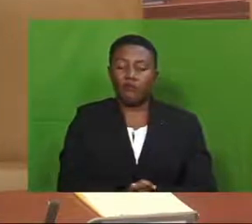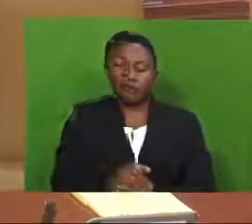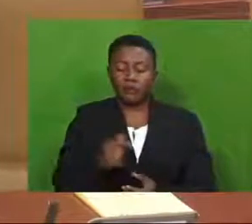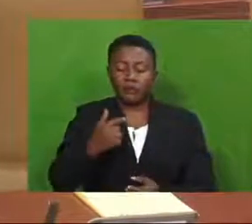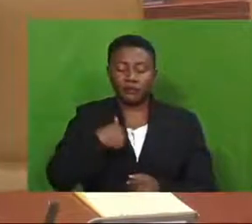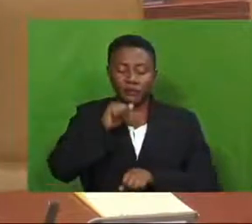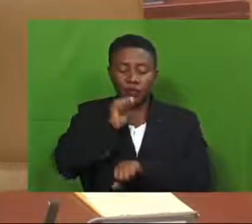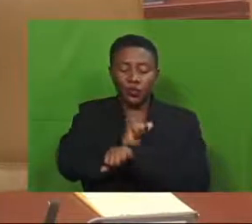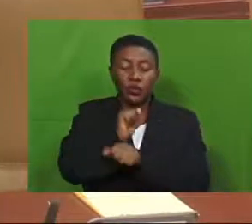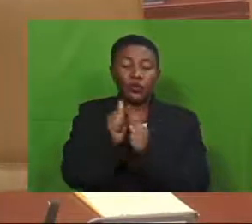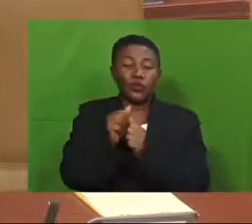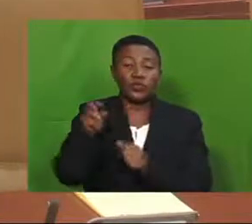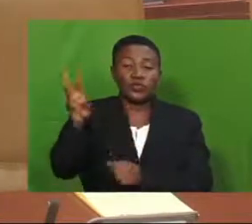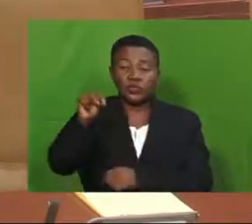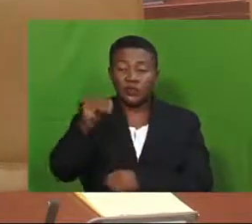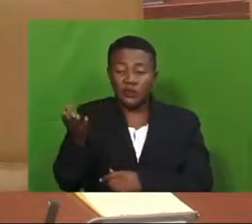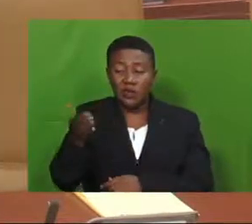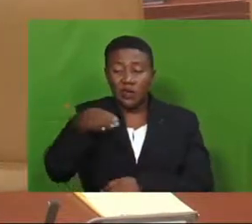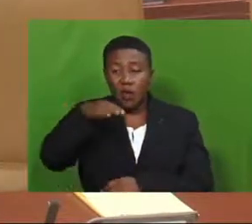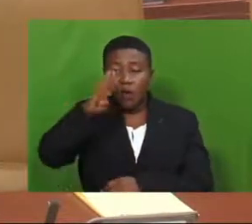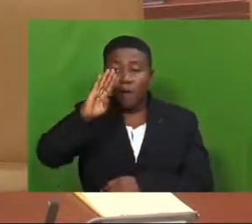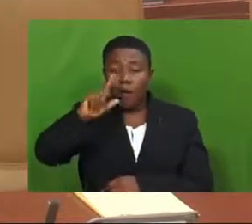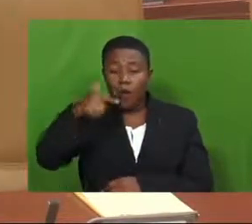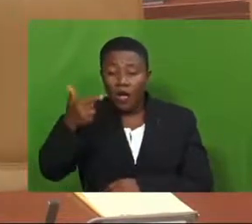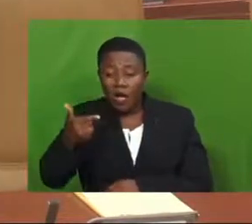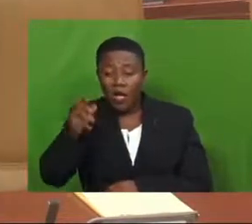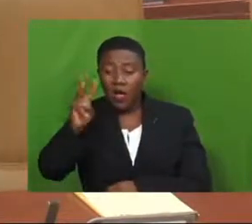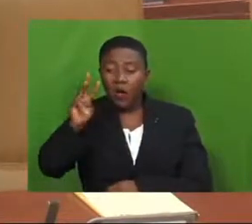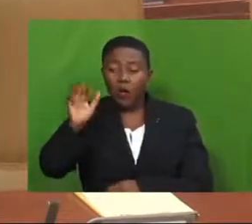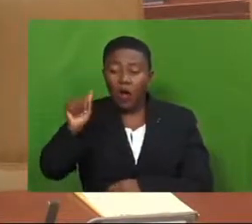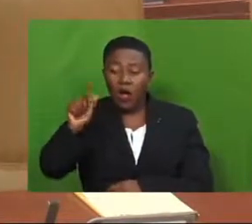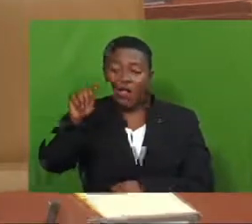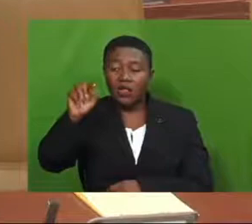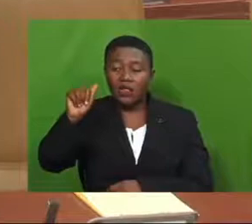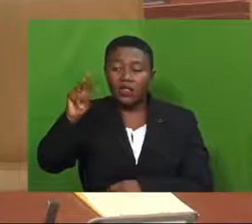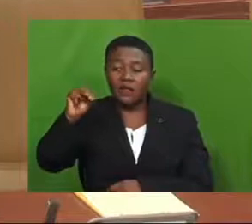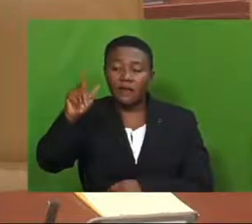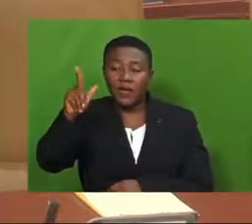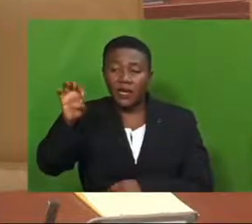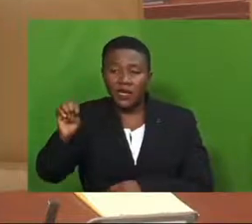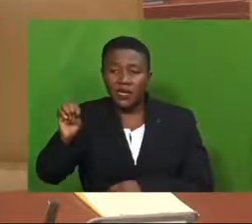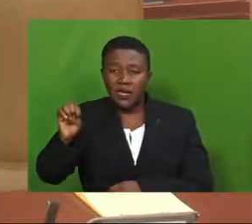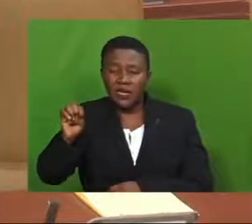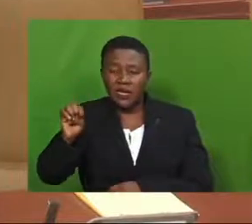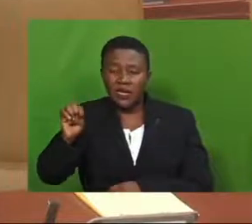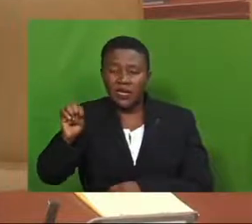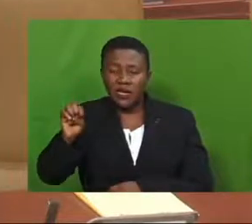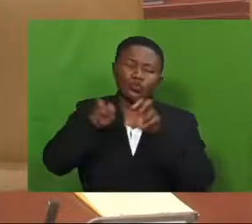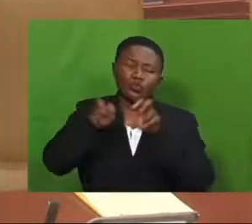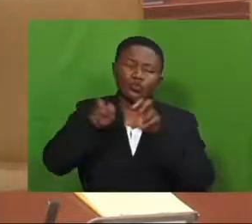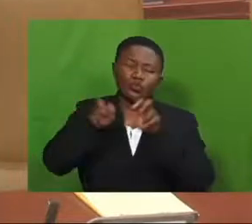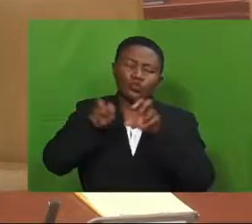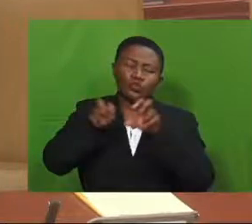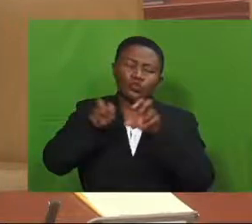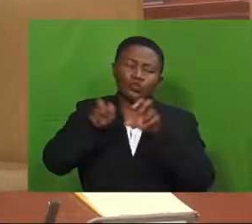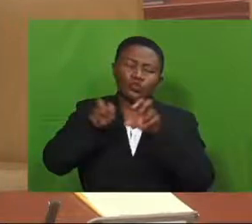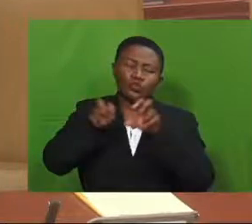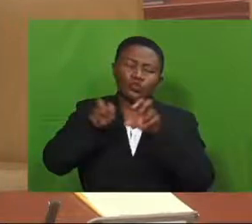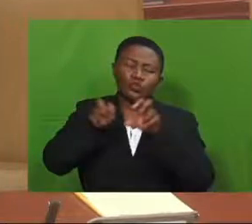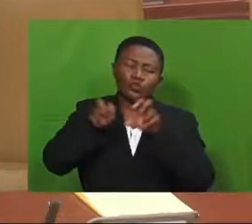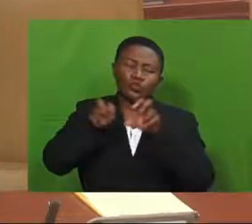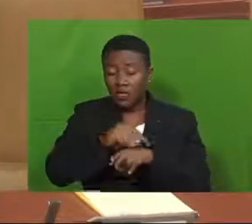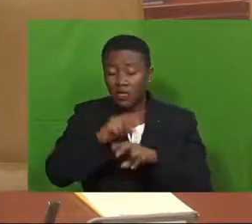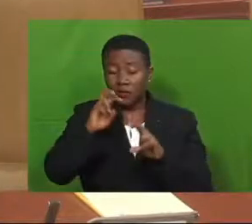to work with him in Tamale, in Bolga, in Wa, travel all over. And at each point in time when an issue was brought